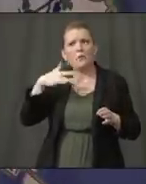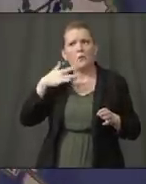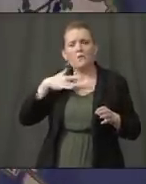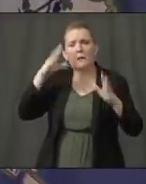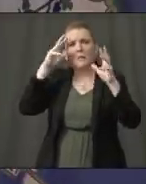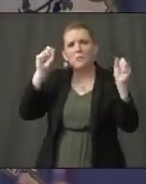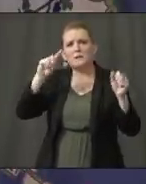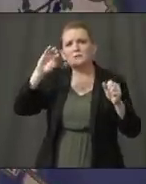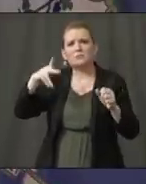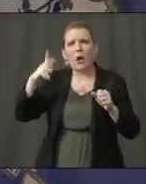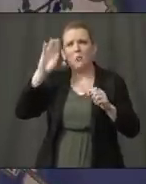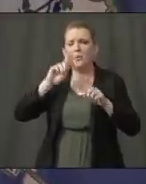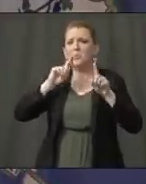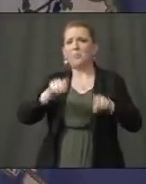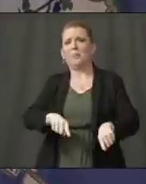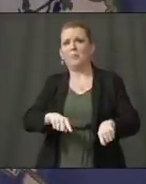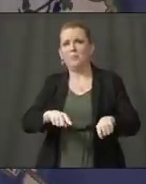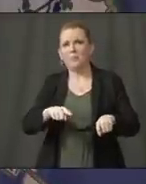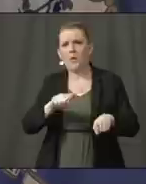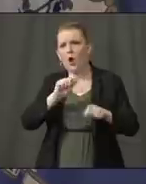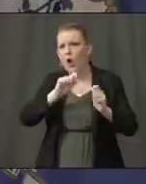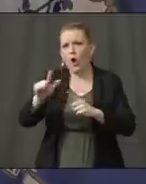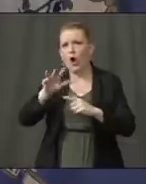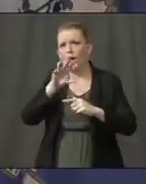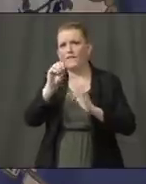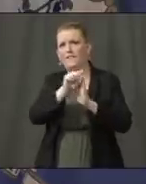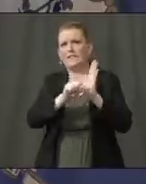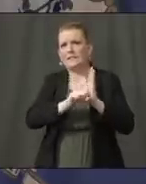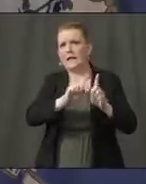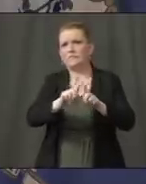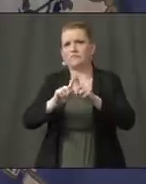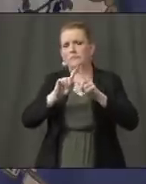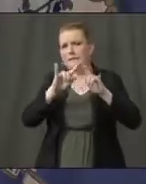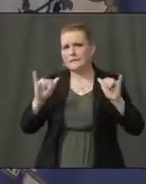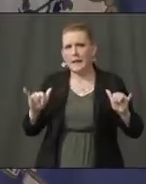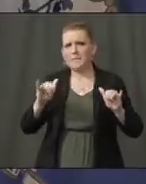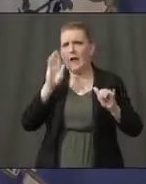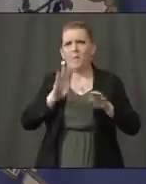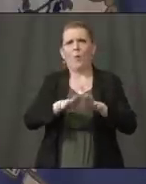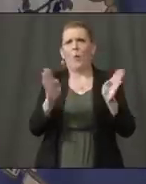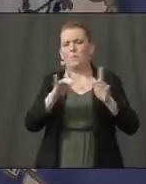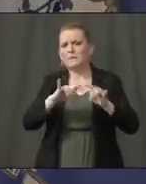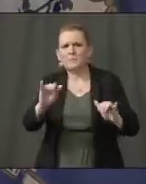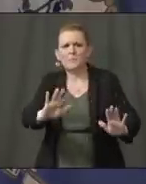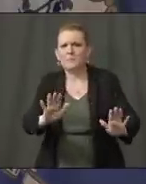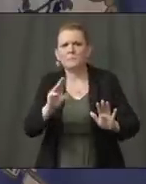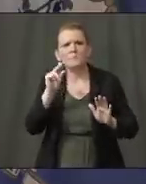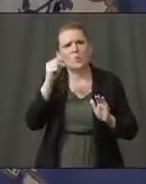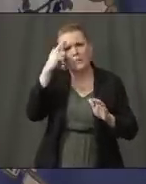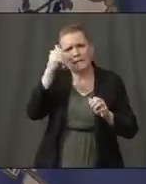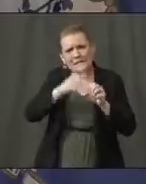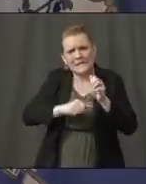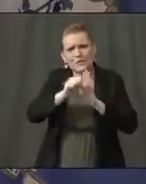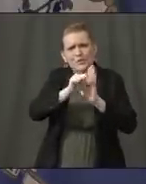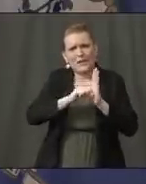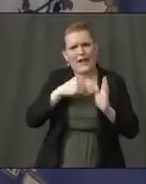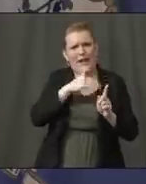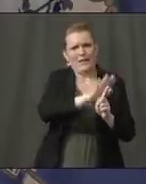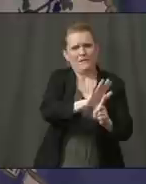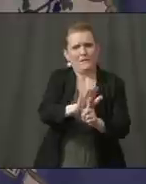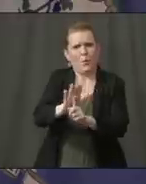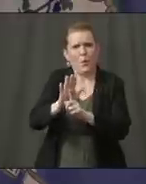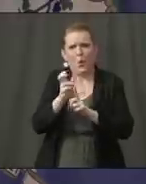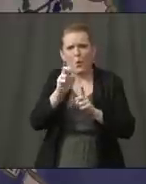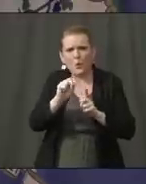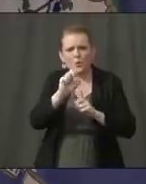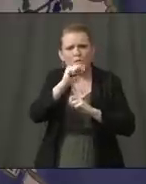to previously, for all 50 states. We're in very different situations, and we're all going to address the slow reopening of our